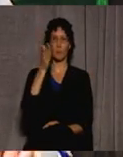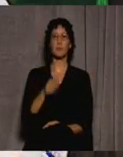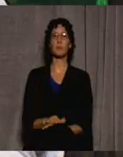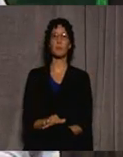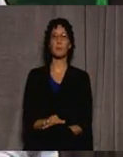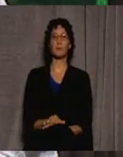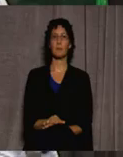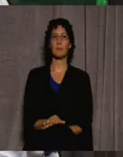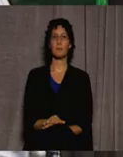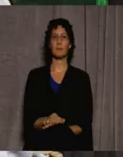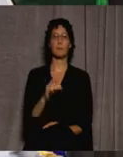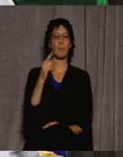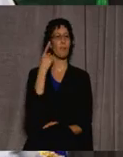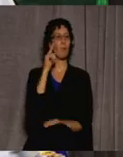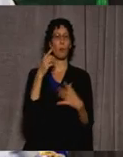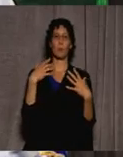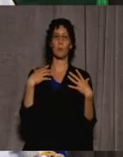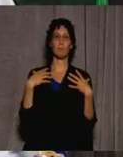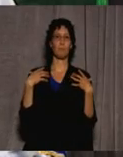for life-saving